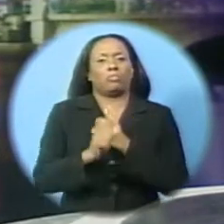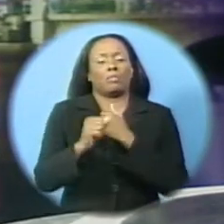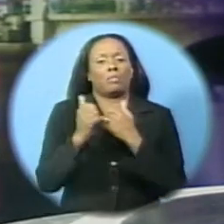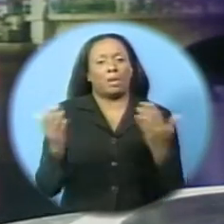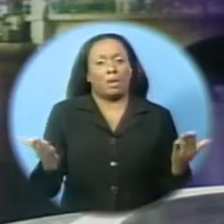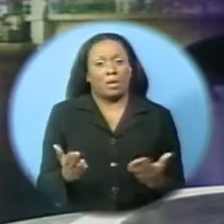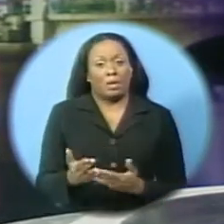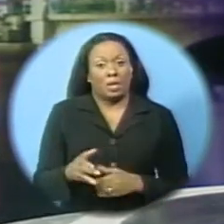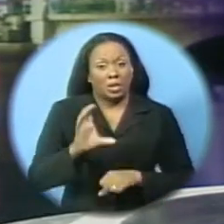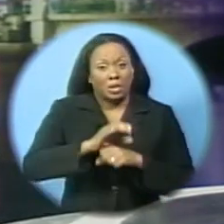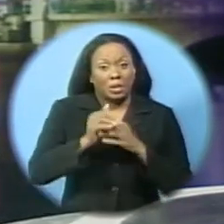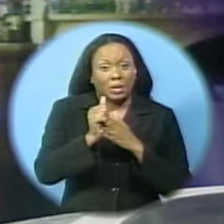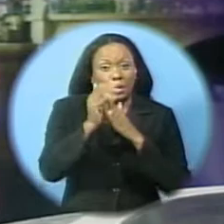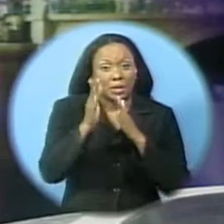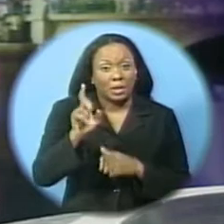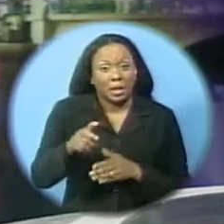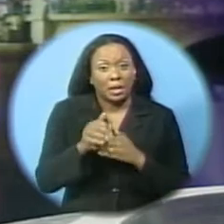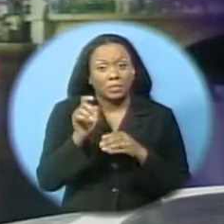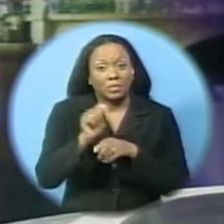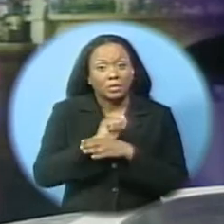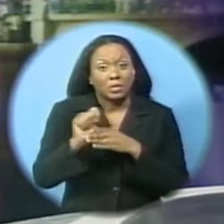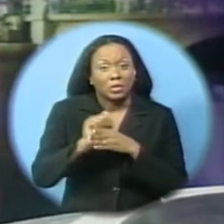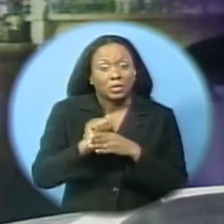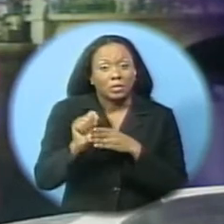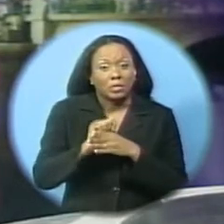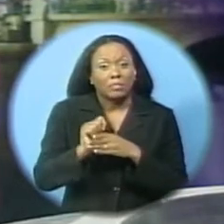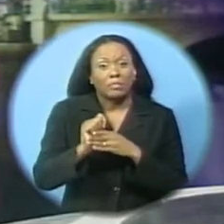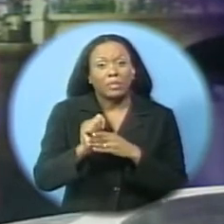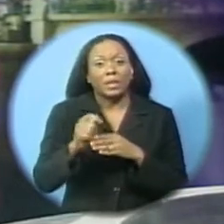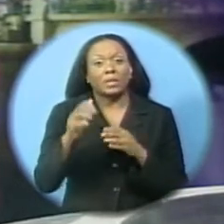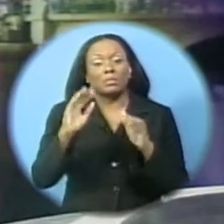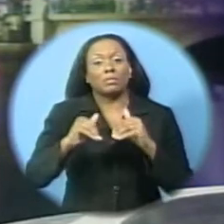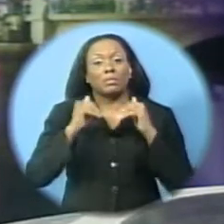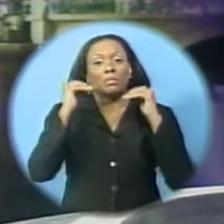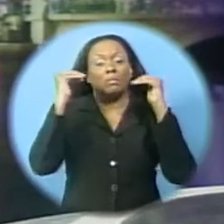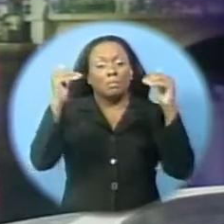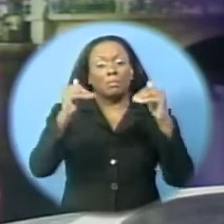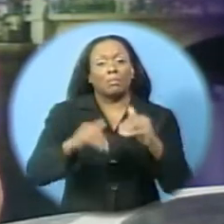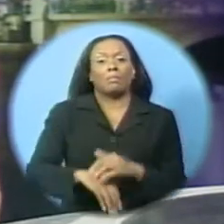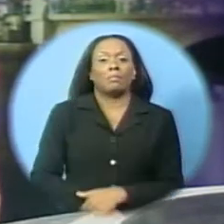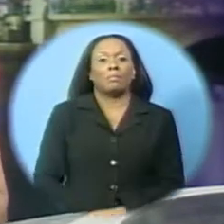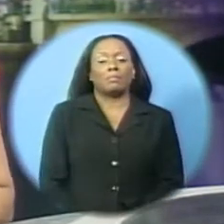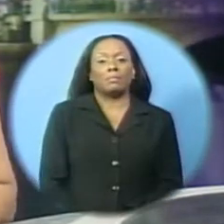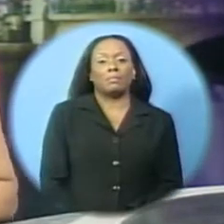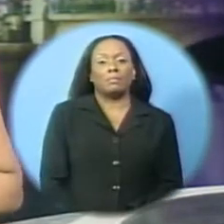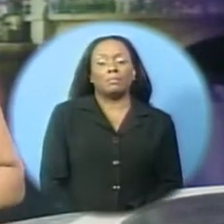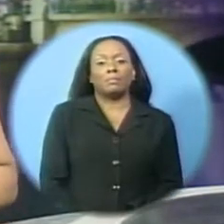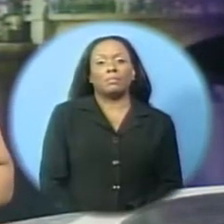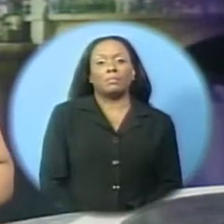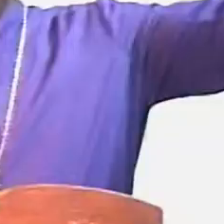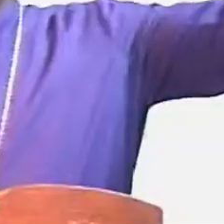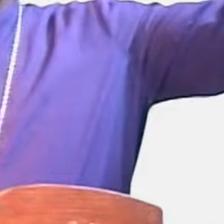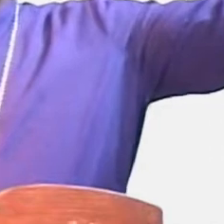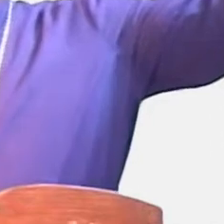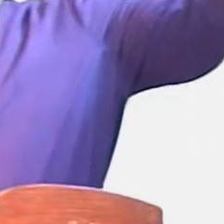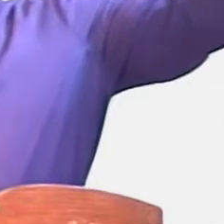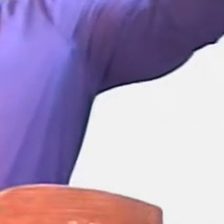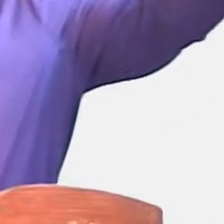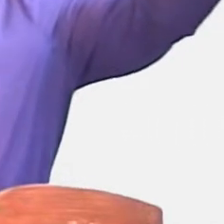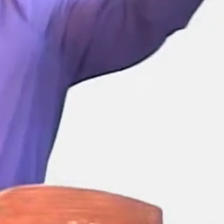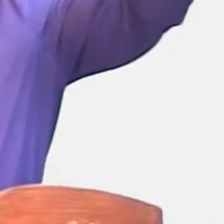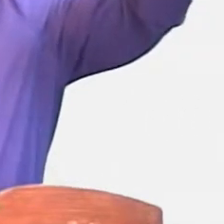church leaders to help train more young church leaders to step up to the plate as exorcists. I've just done